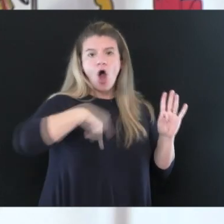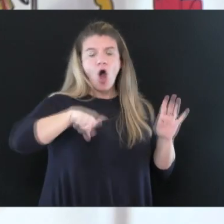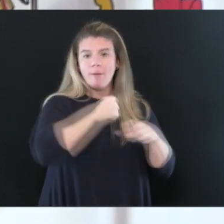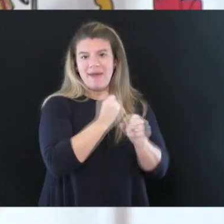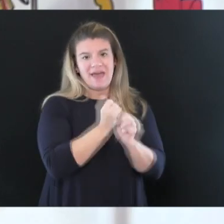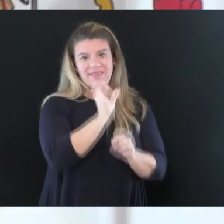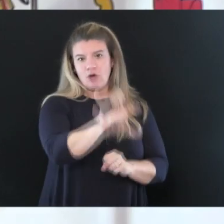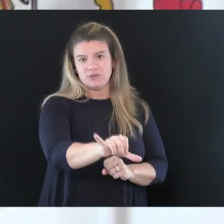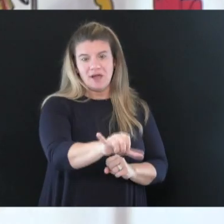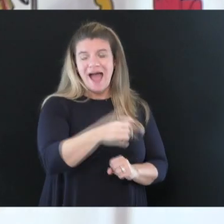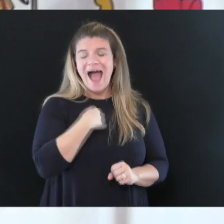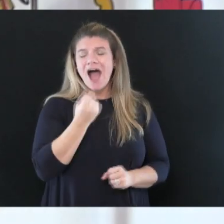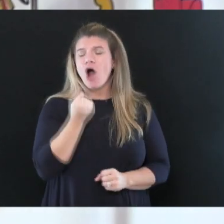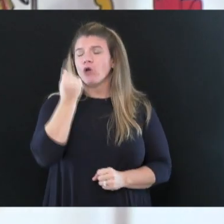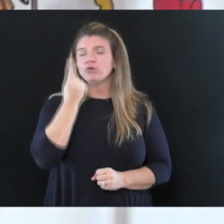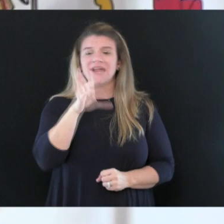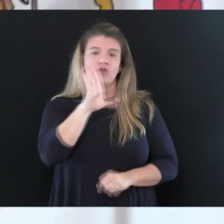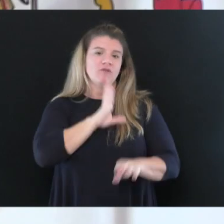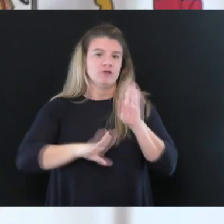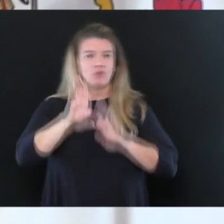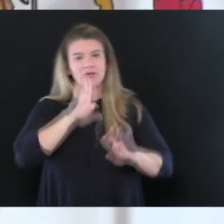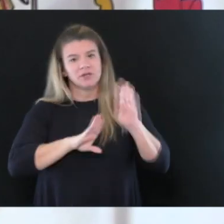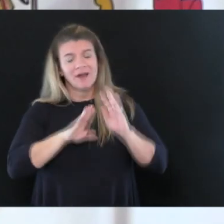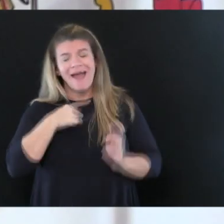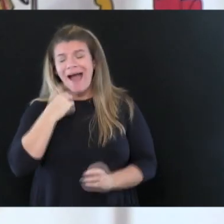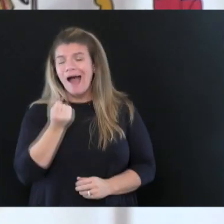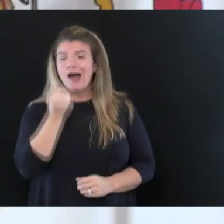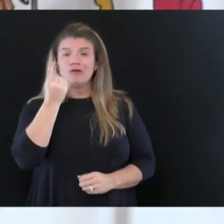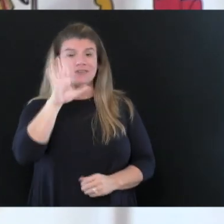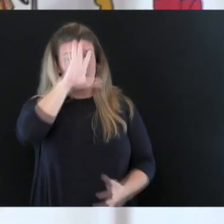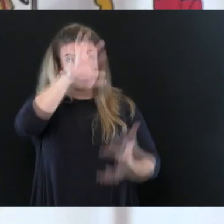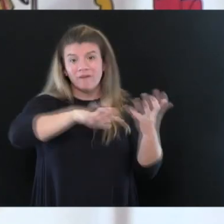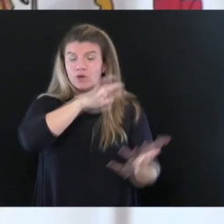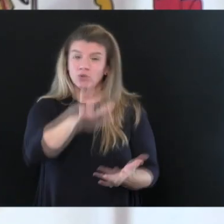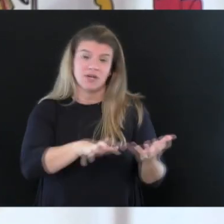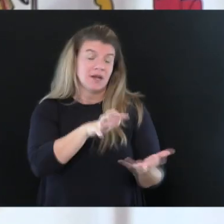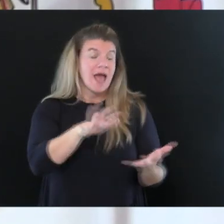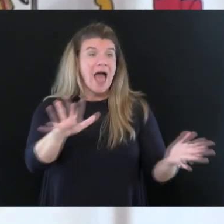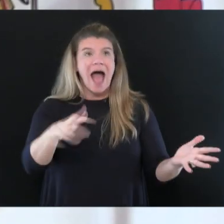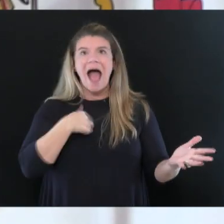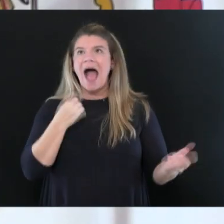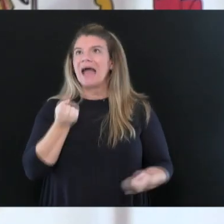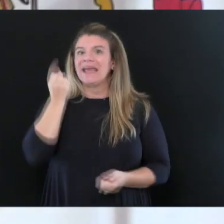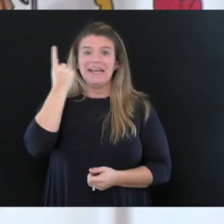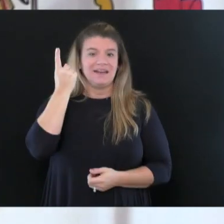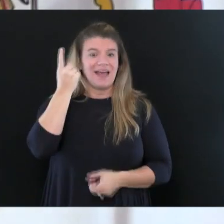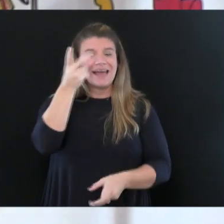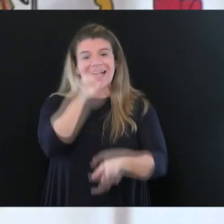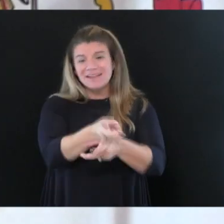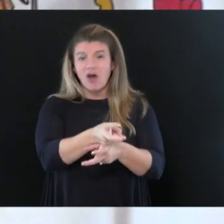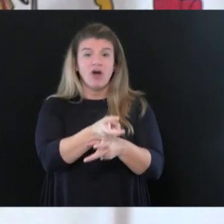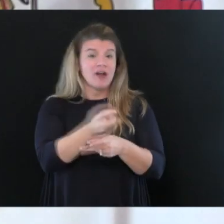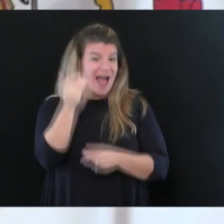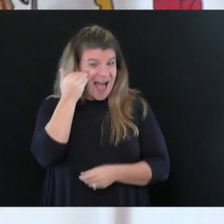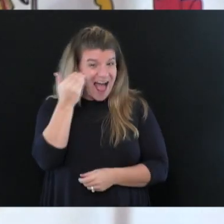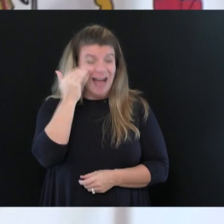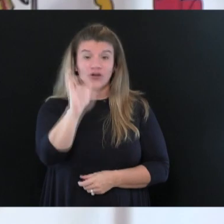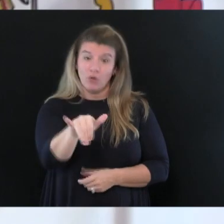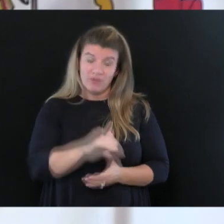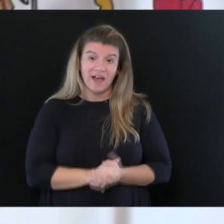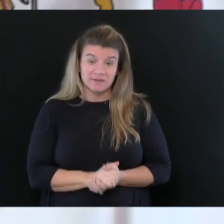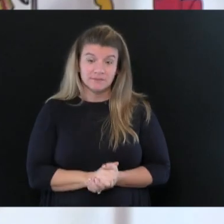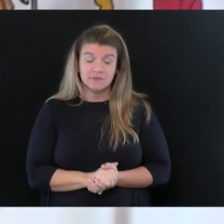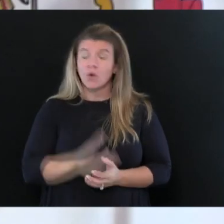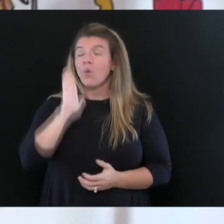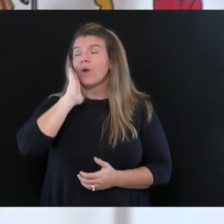get absolutely all the confusion. I get it, and I know how tough it is. We're going to